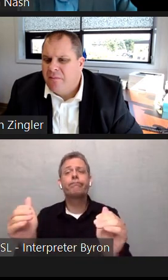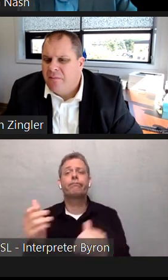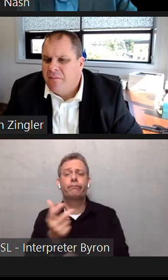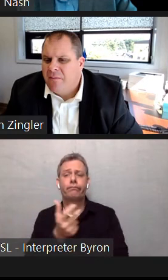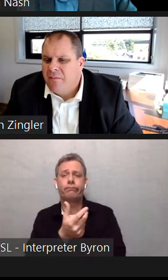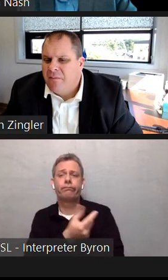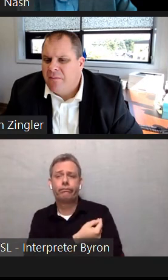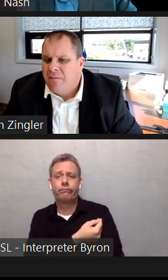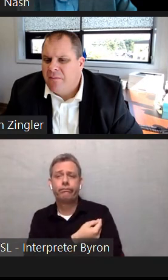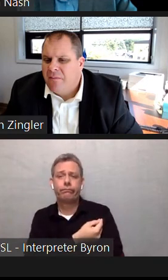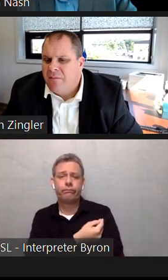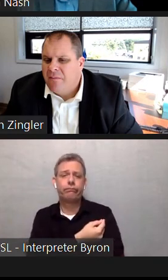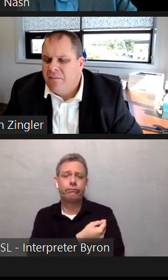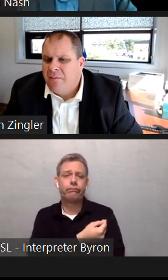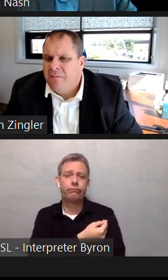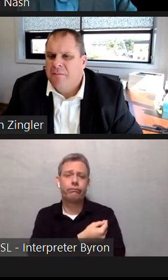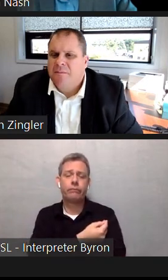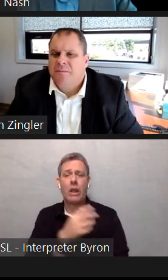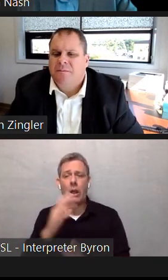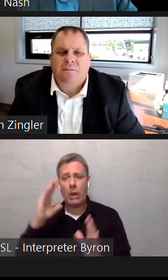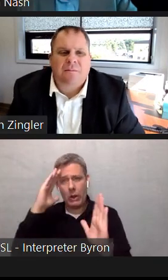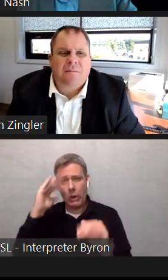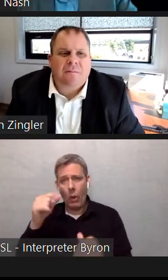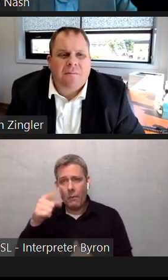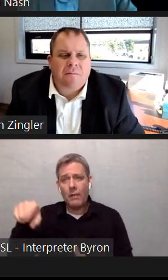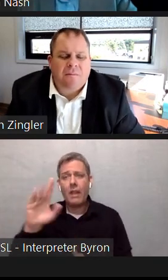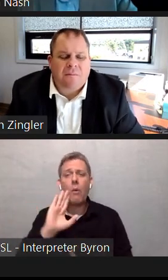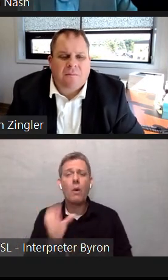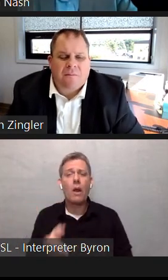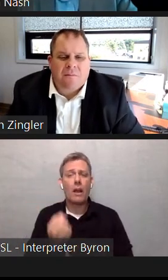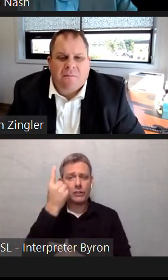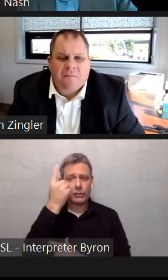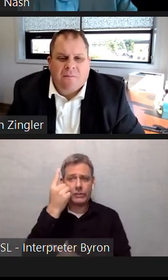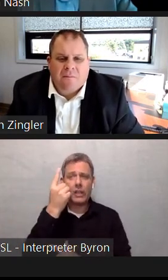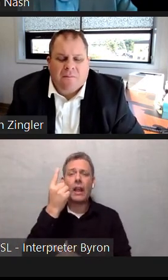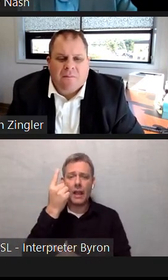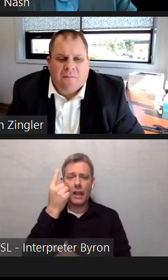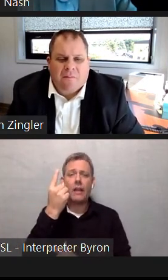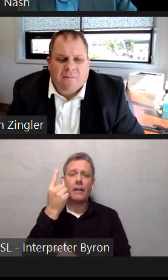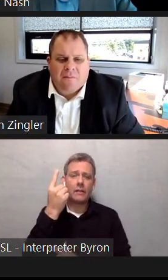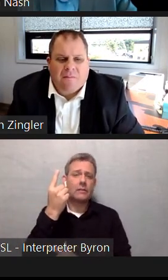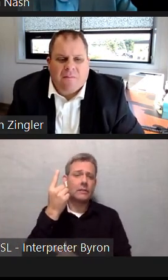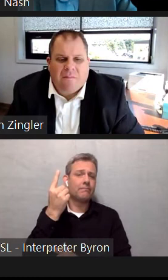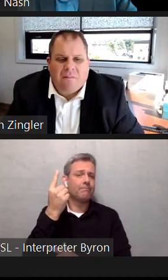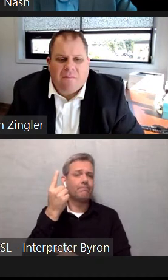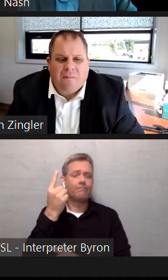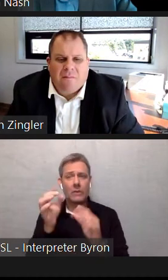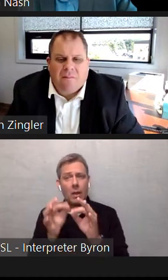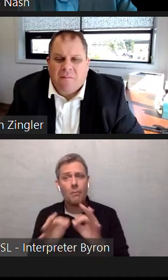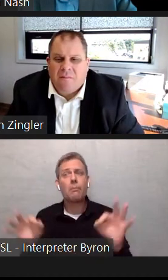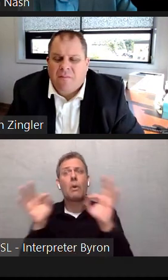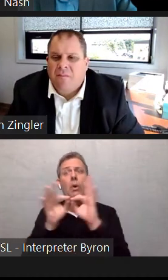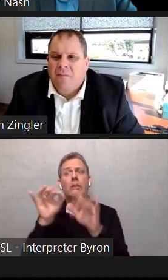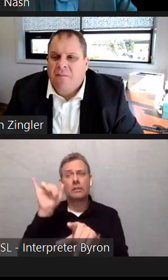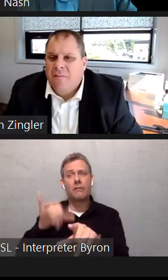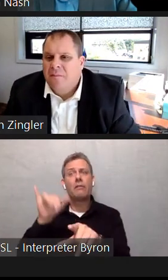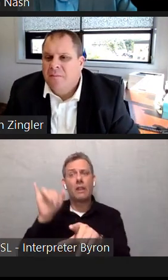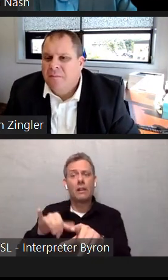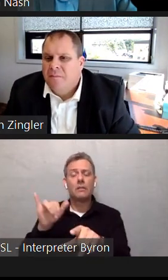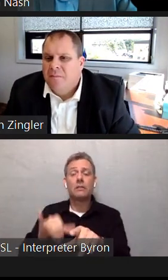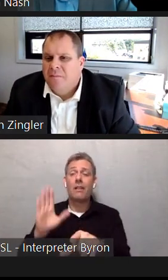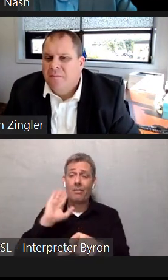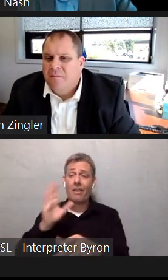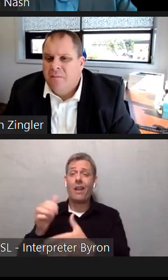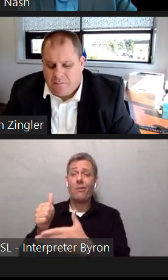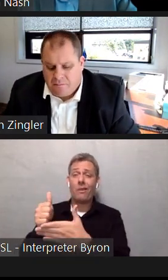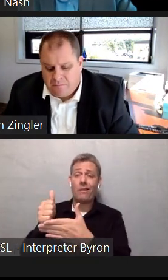COVID-19 pandemic in hopes of understanding the future of service delivery. So that kind of took us through a little bit of